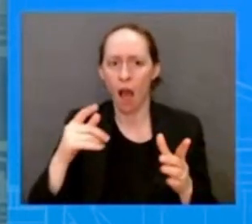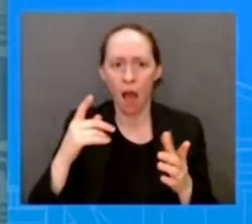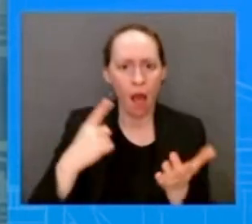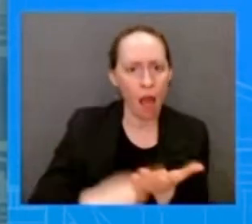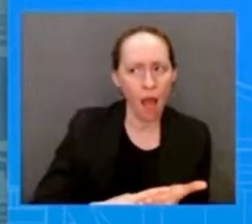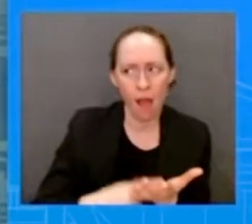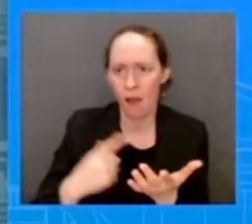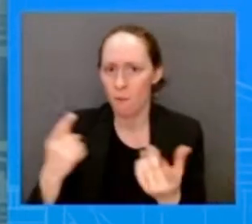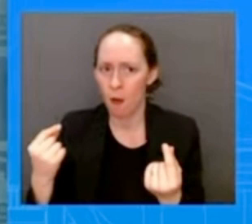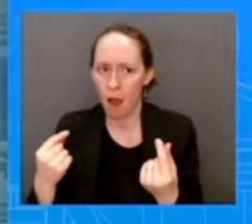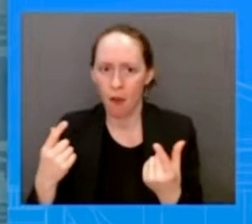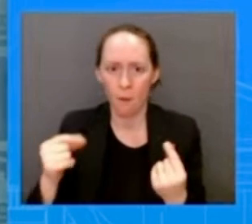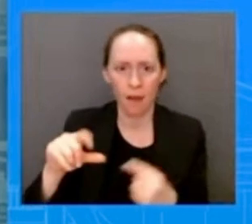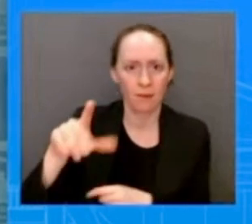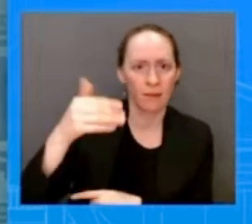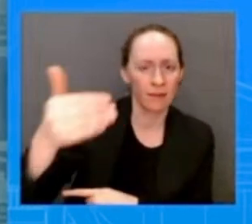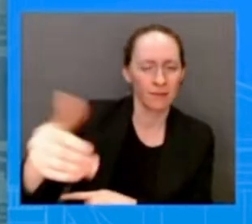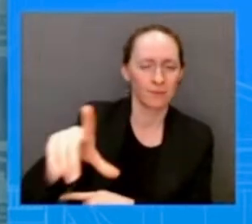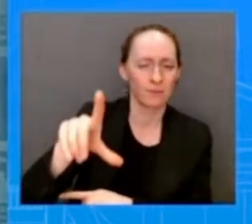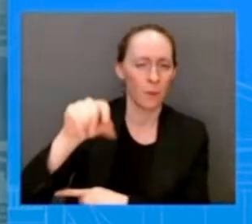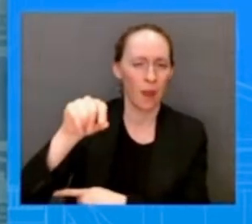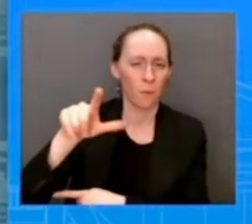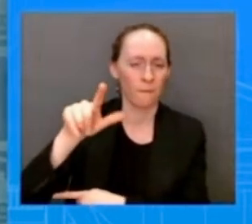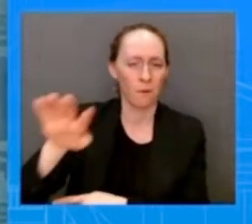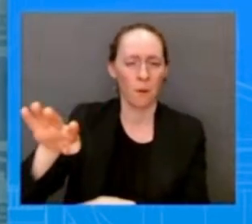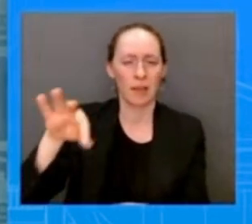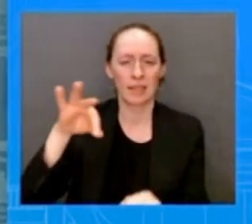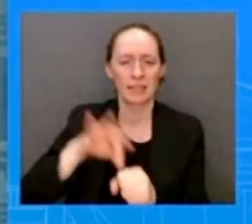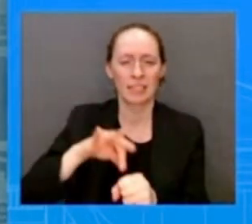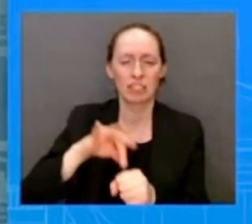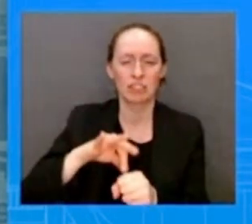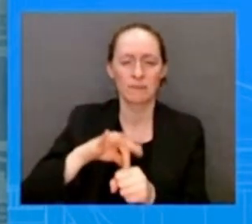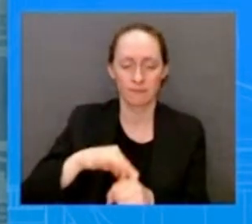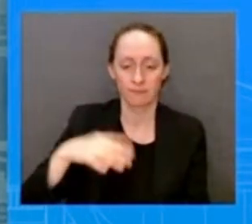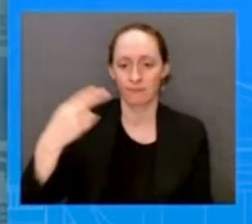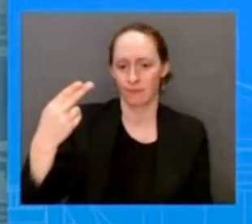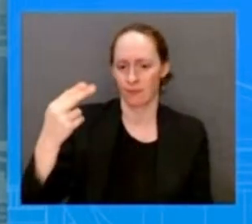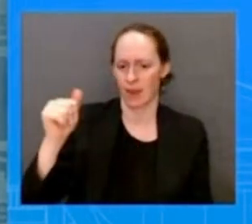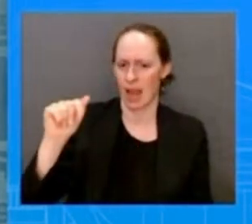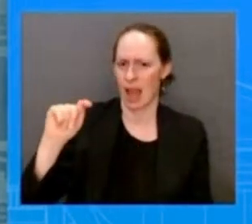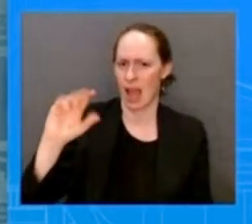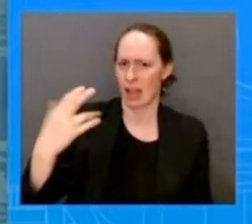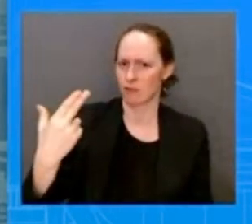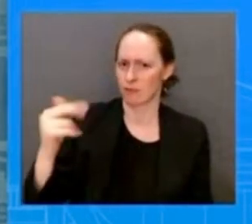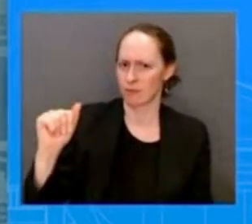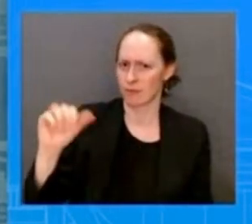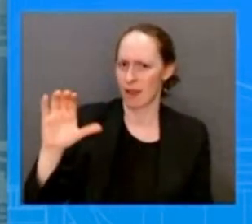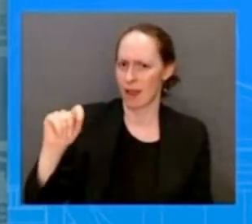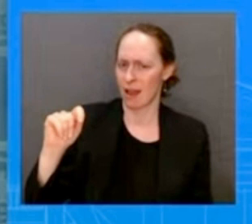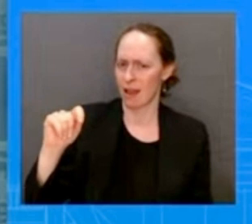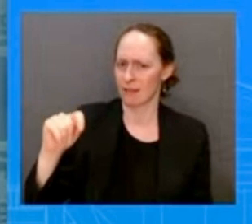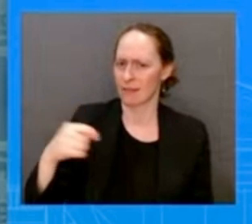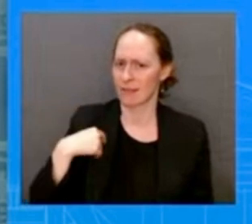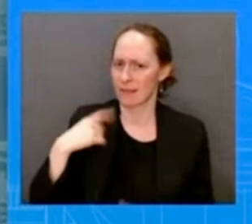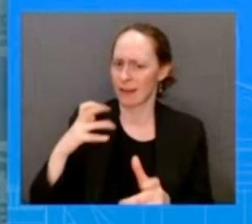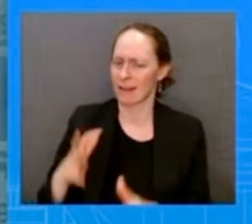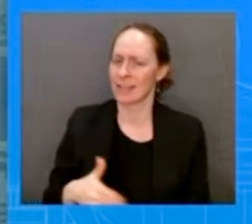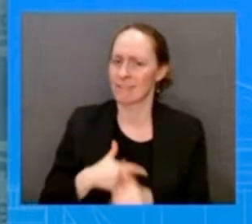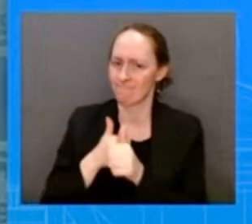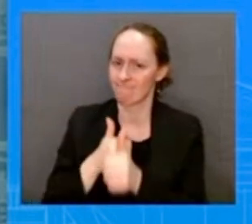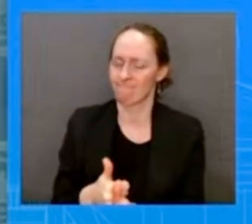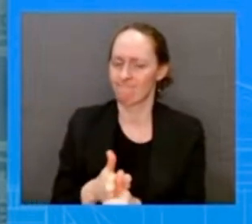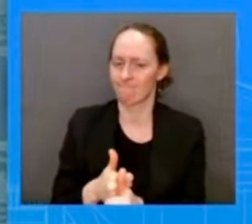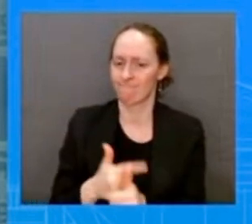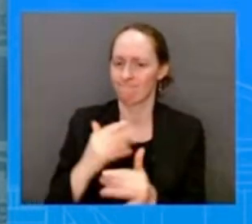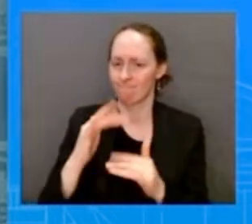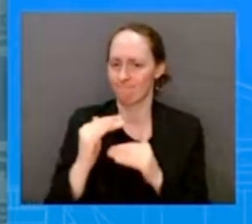covered. We are covered by the Hatch Act, as you know, and so I'm certainly not going to get into analysis from here. I will always